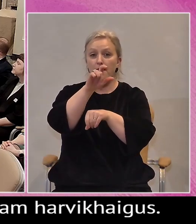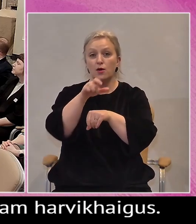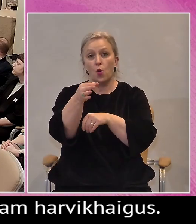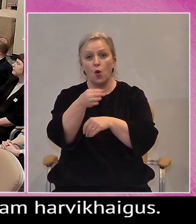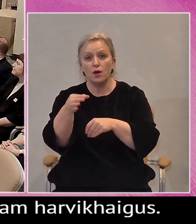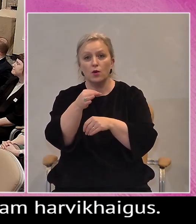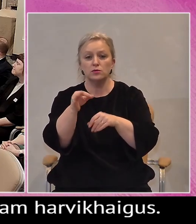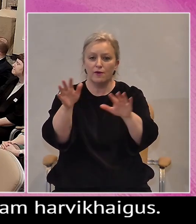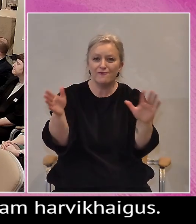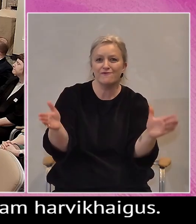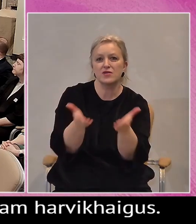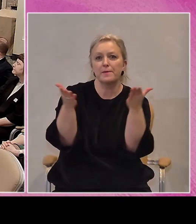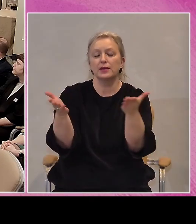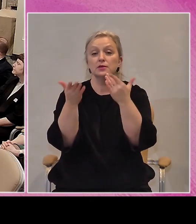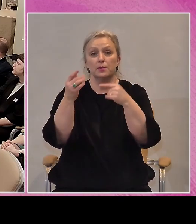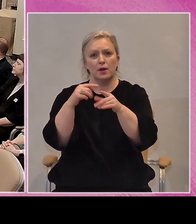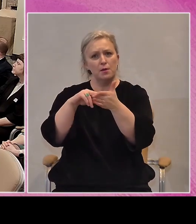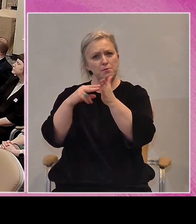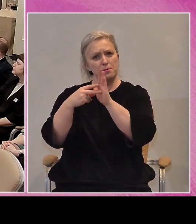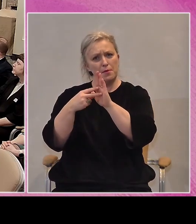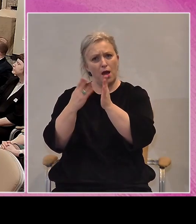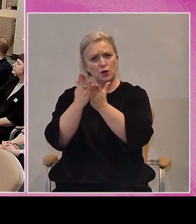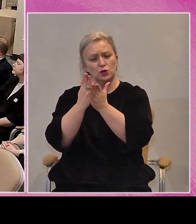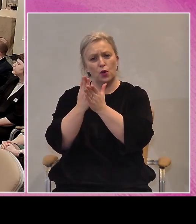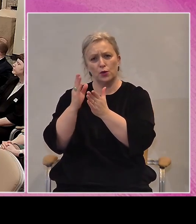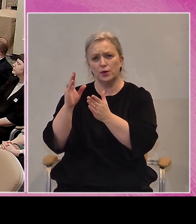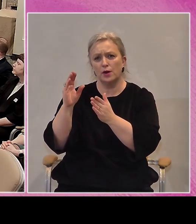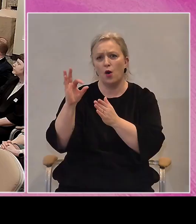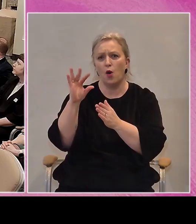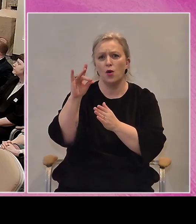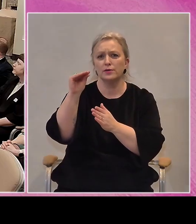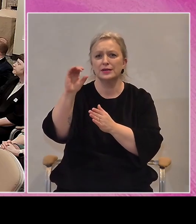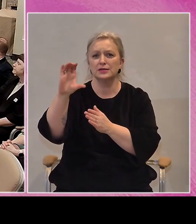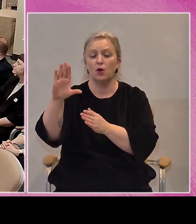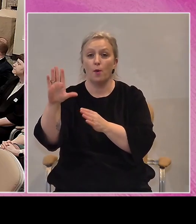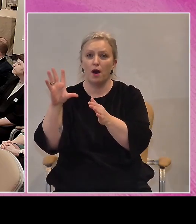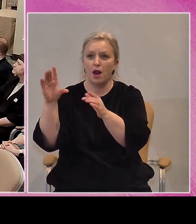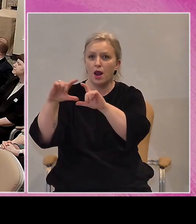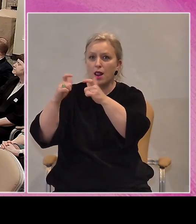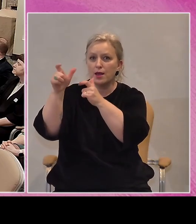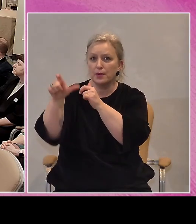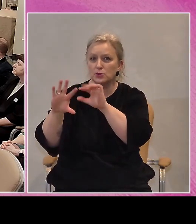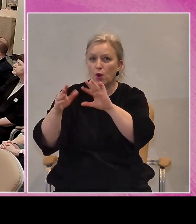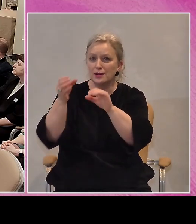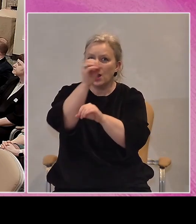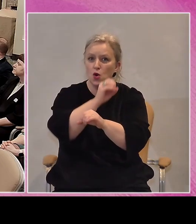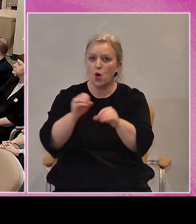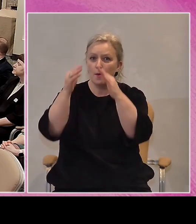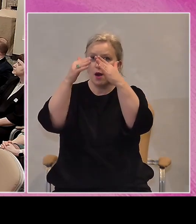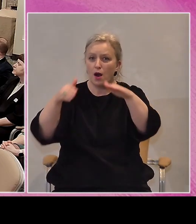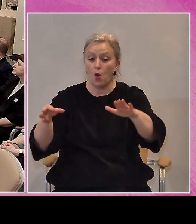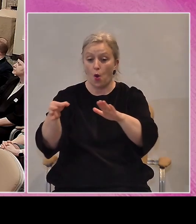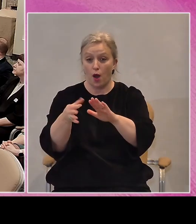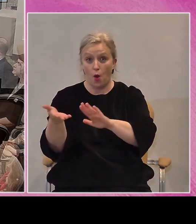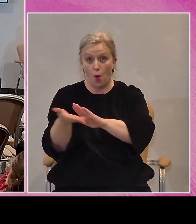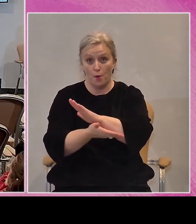Since we are speaking about patient organizations and empowering them, then do you also plan to join EURORDIS to be part of the